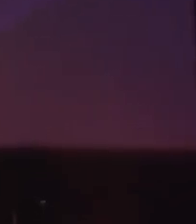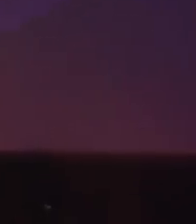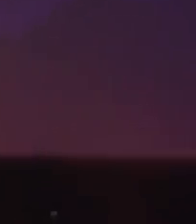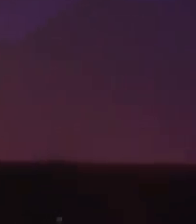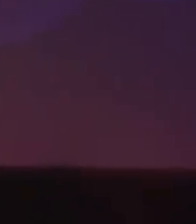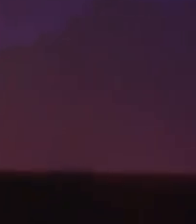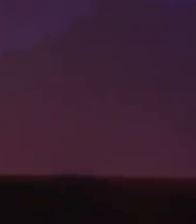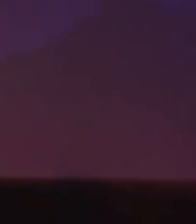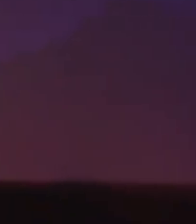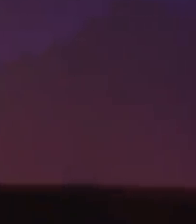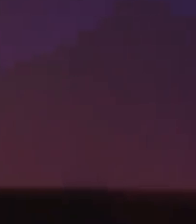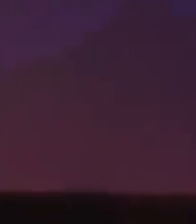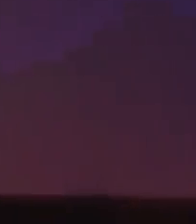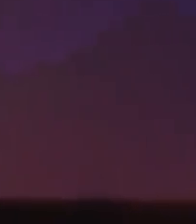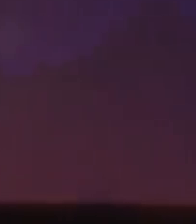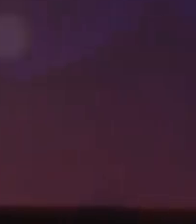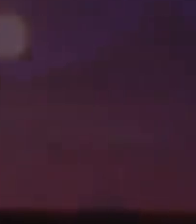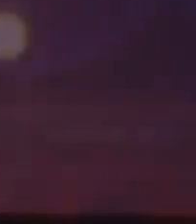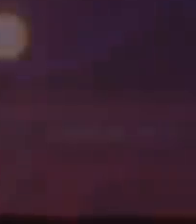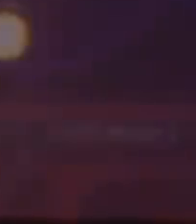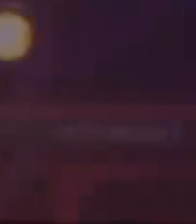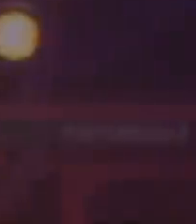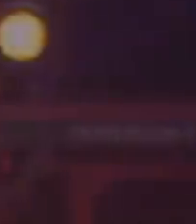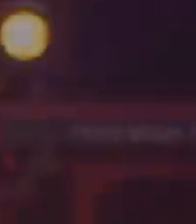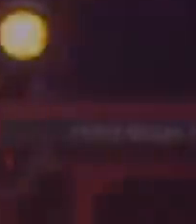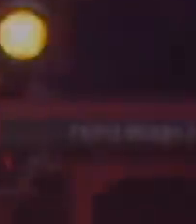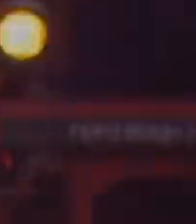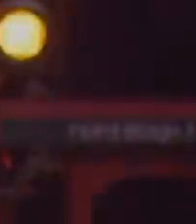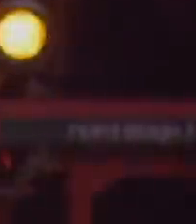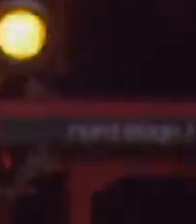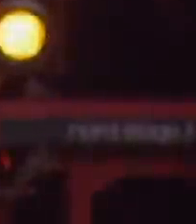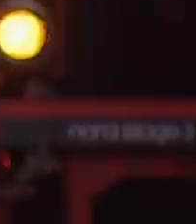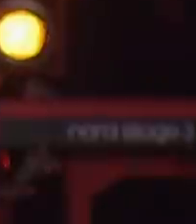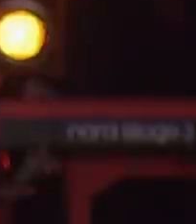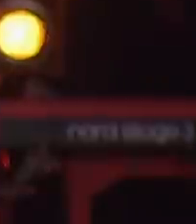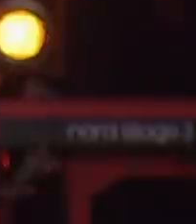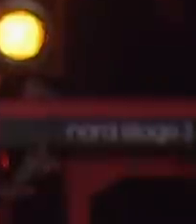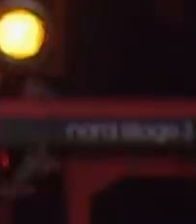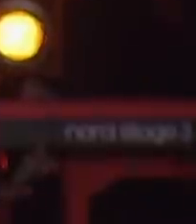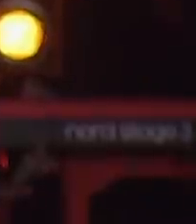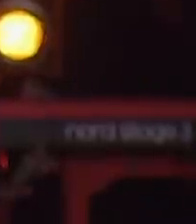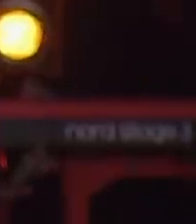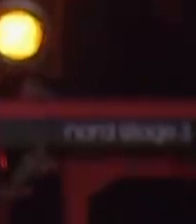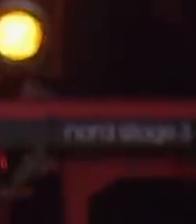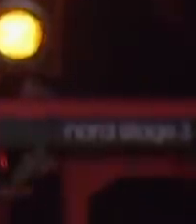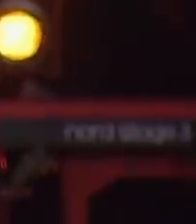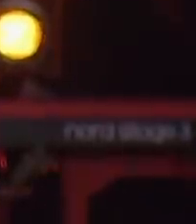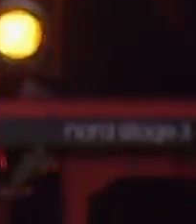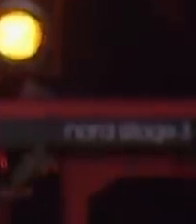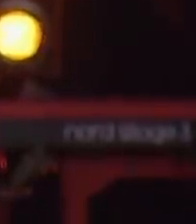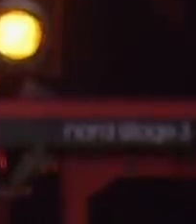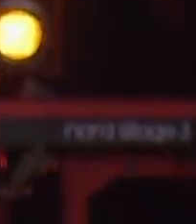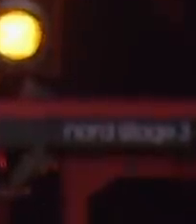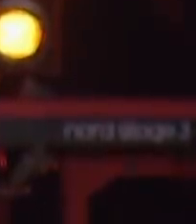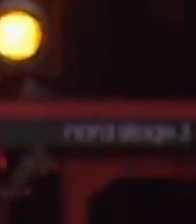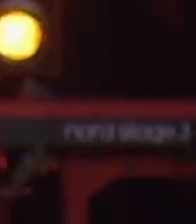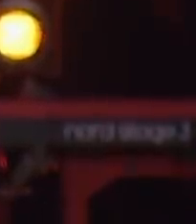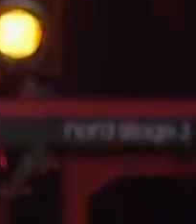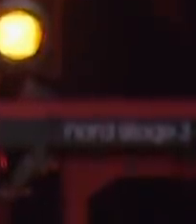El salmista declaró, cantar alegres a Dios, habitantes de toda la